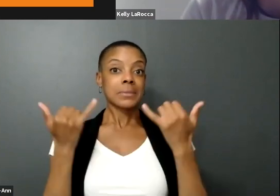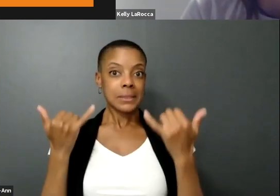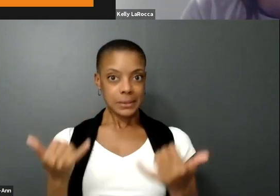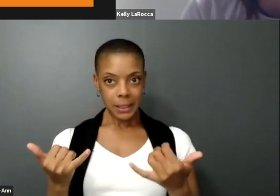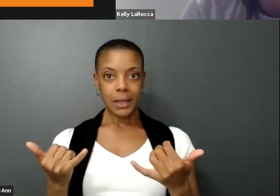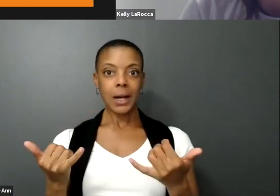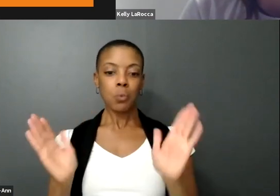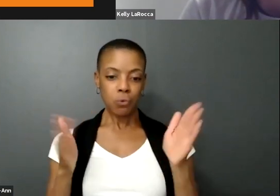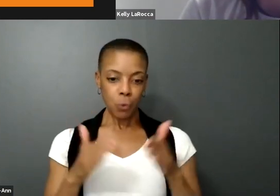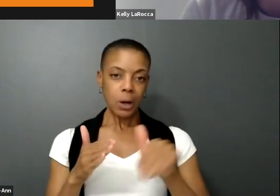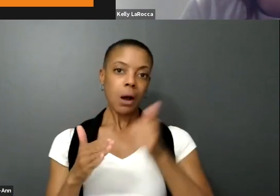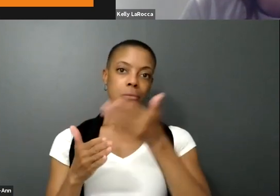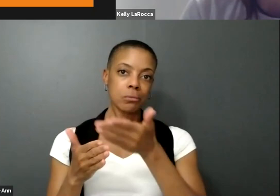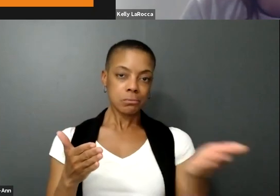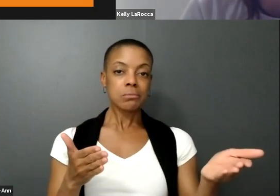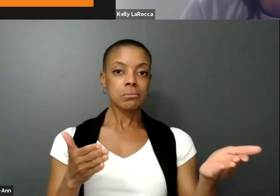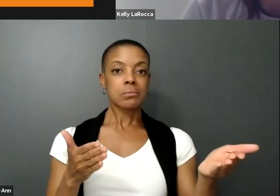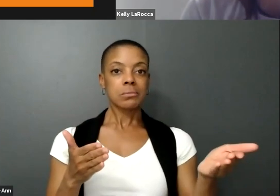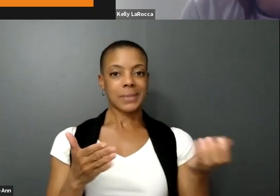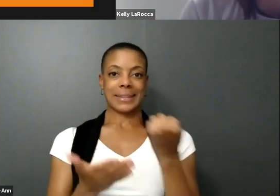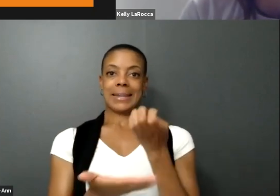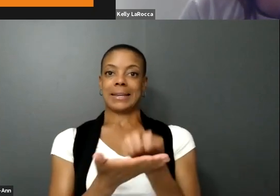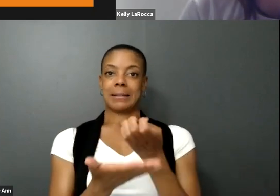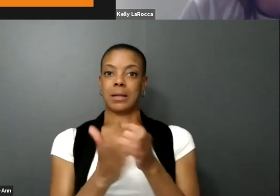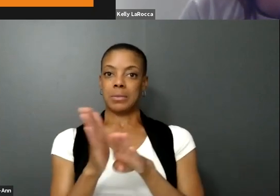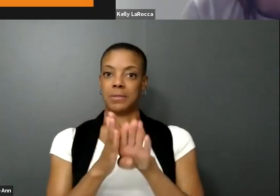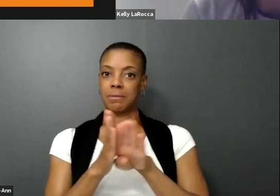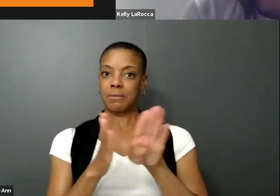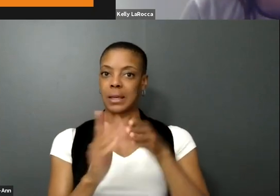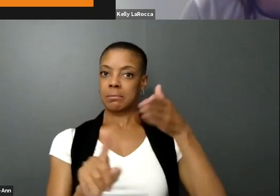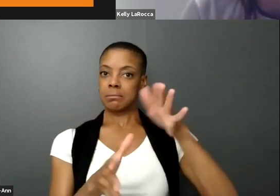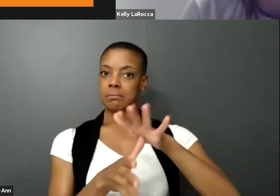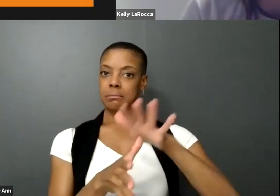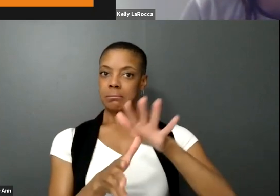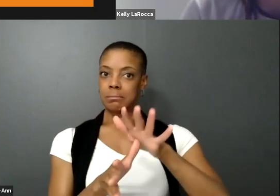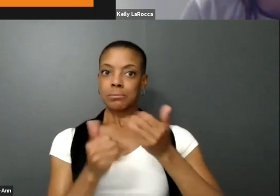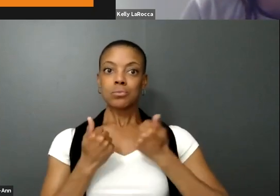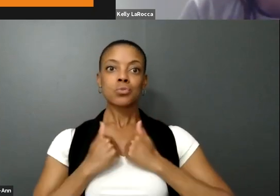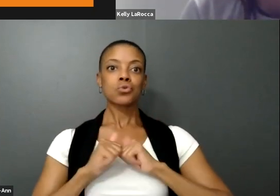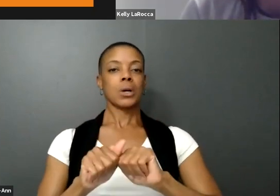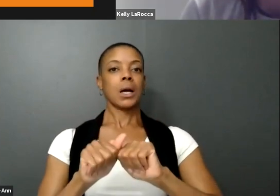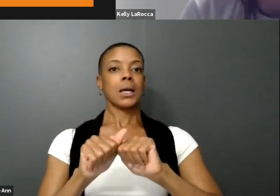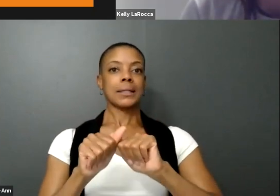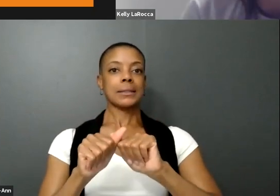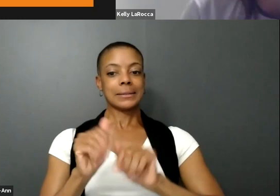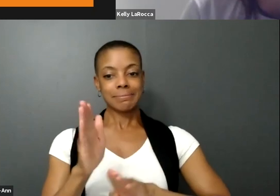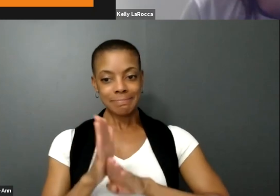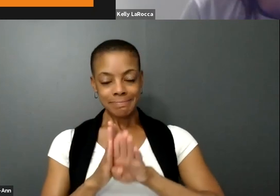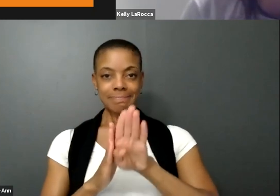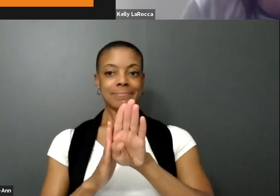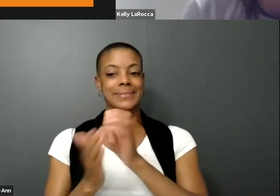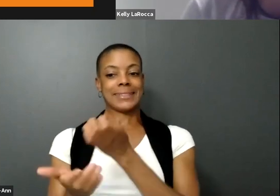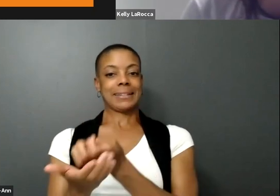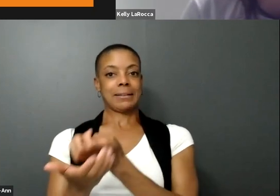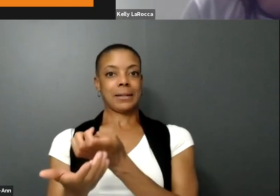things and back to economic development to try and build an economy that does not rely on regulated, heavily